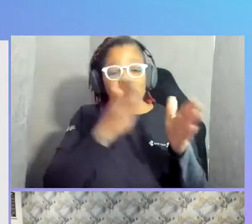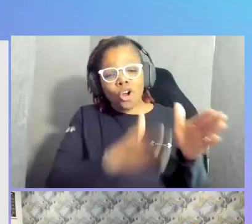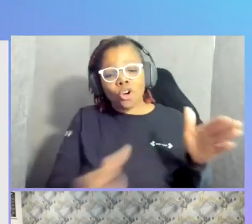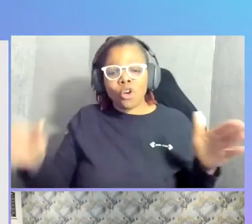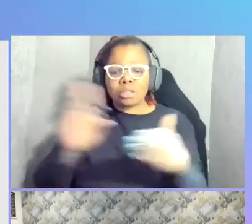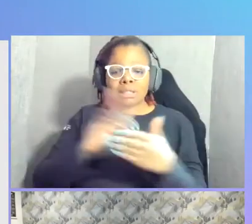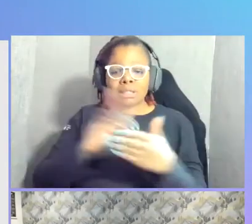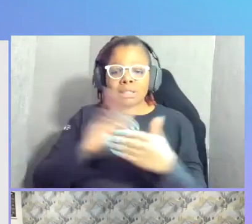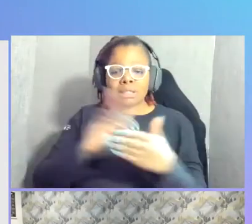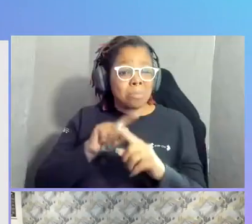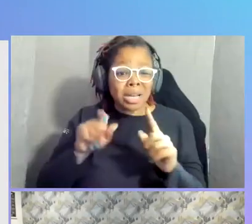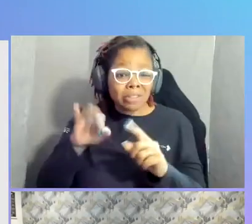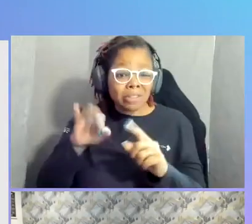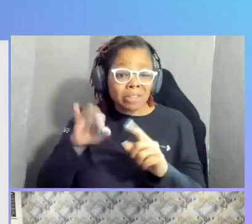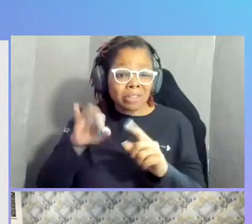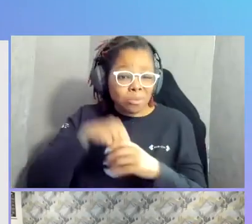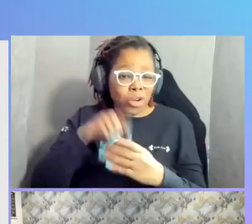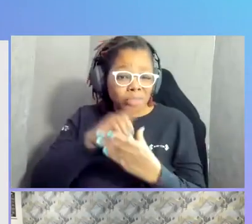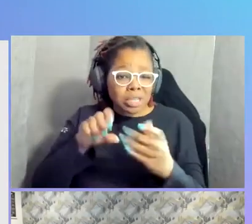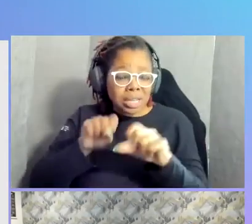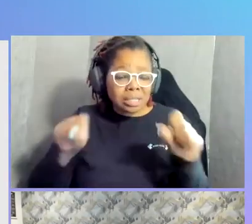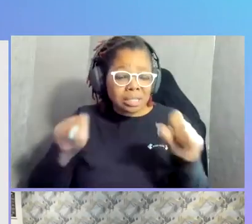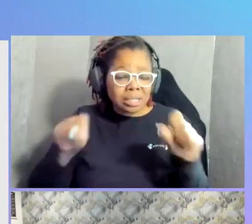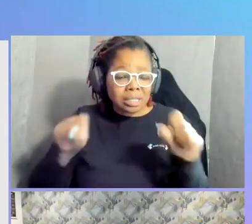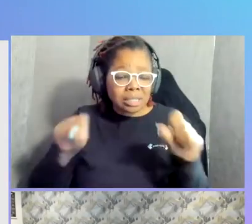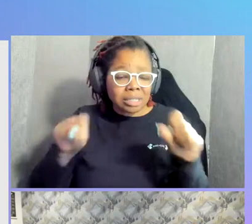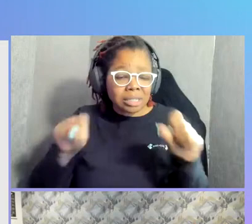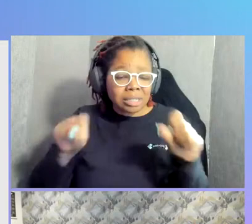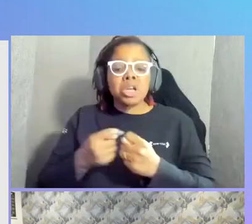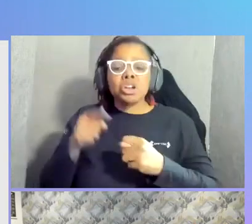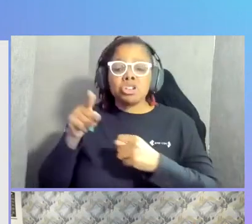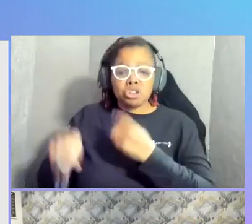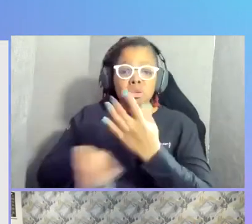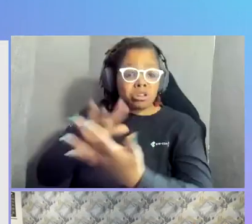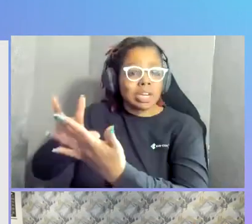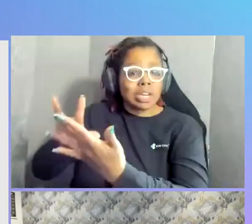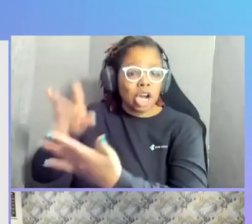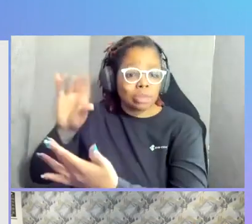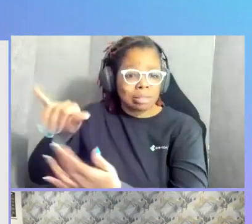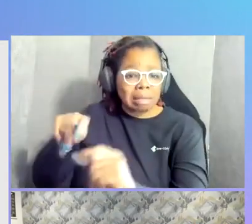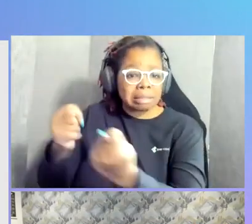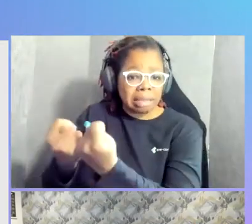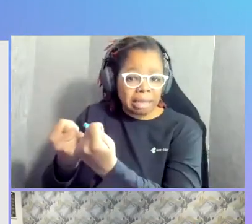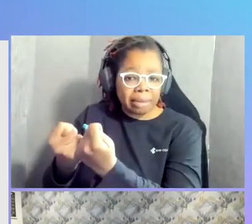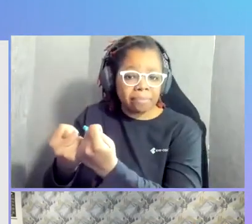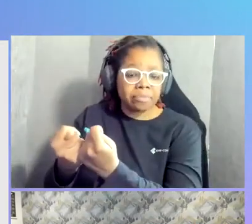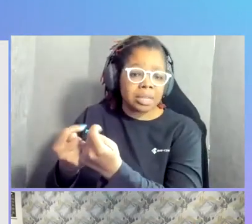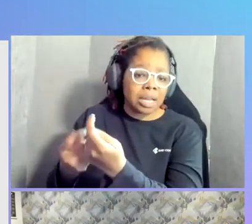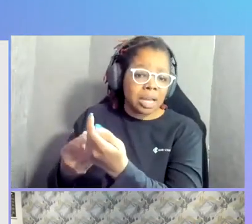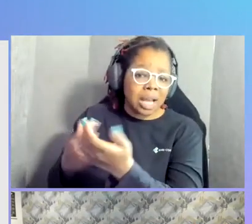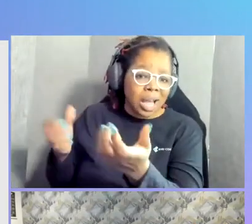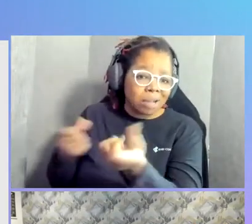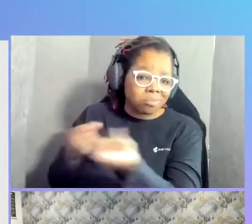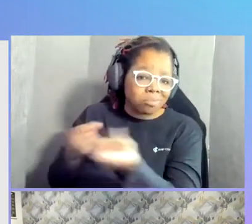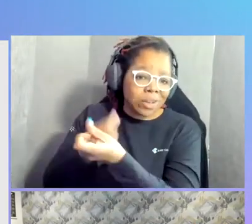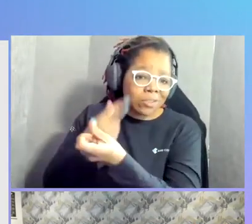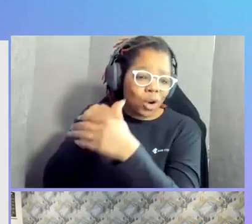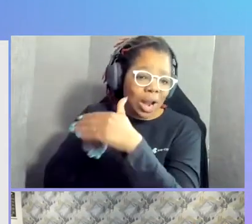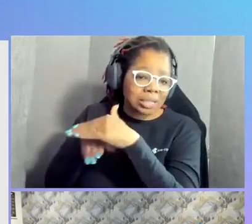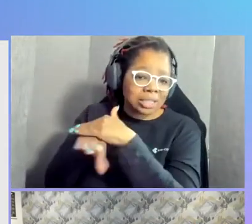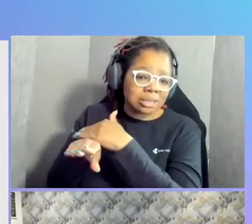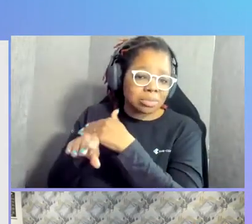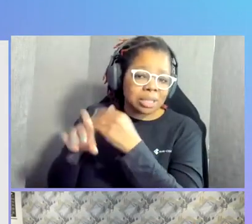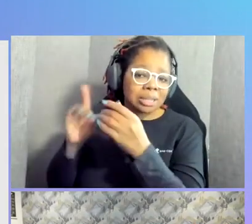part of a design system team. You can still reach out to design systems teams and advocate for accessibility as part